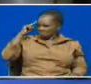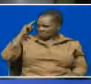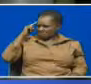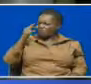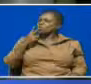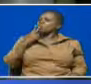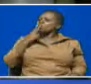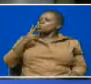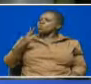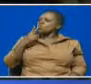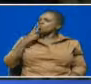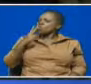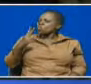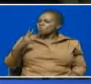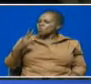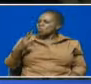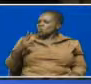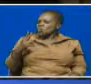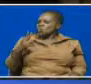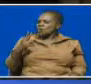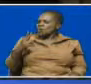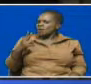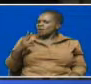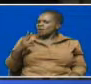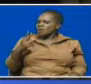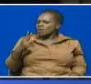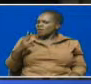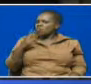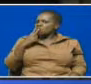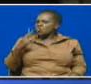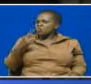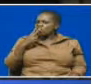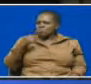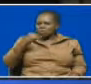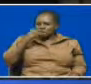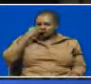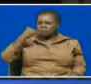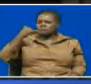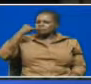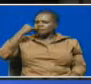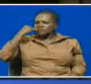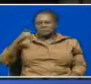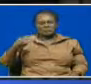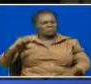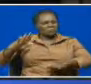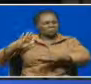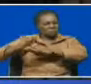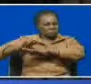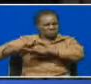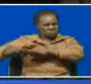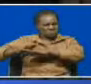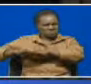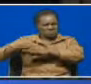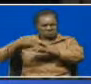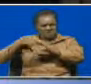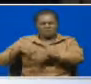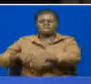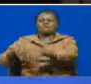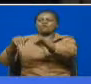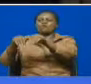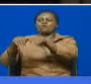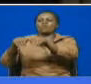smoking. And by smoking, you know, marijuana and then cigarette, and by drinking, that looks so cool. So for me, I fall into that